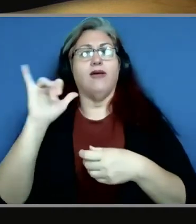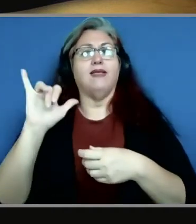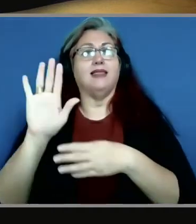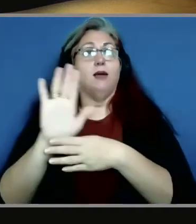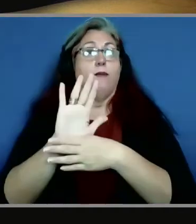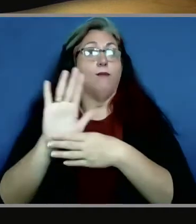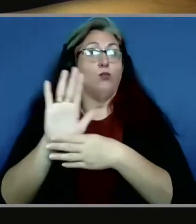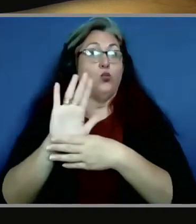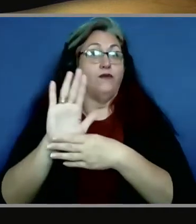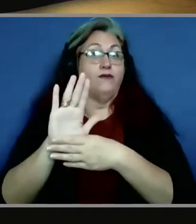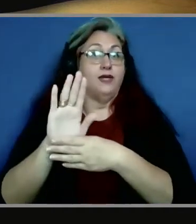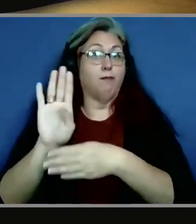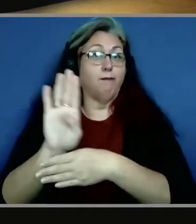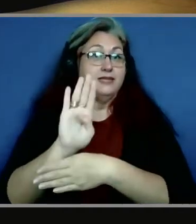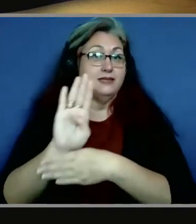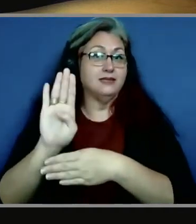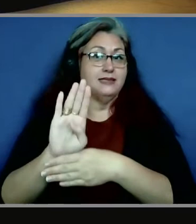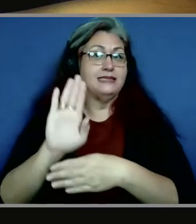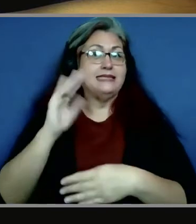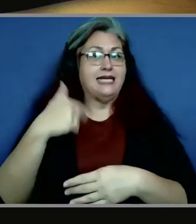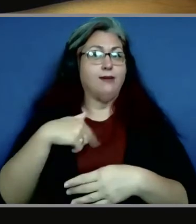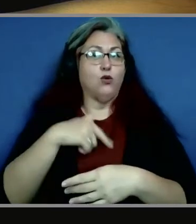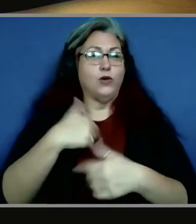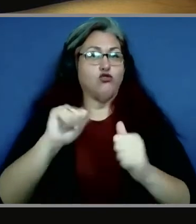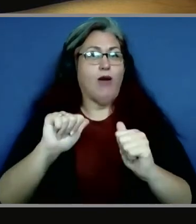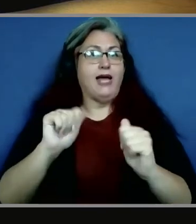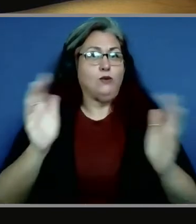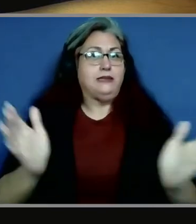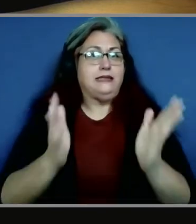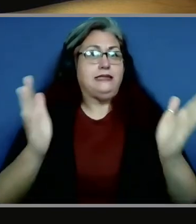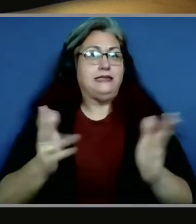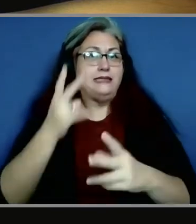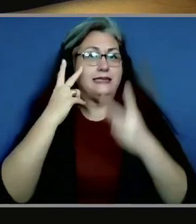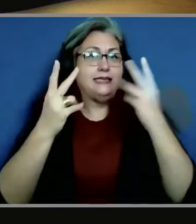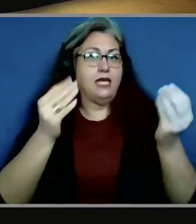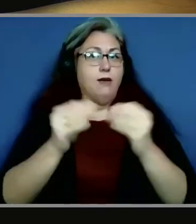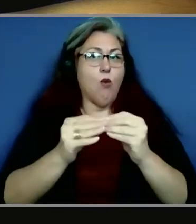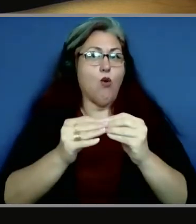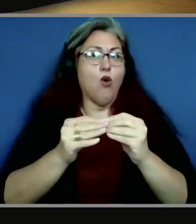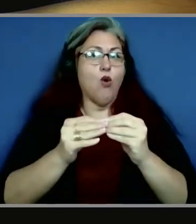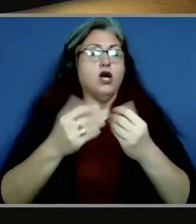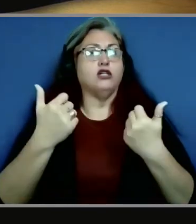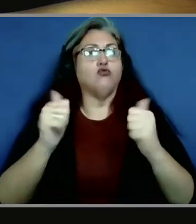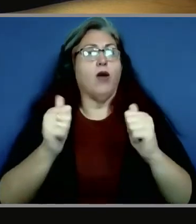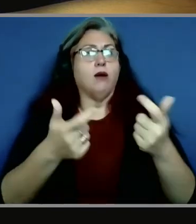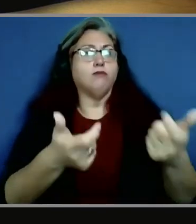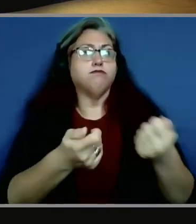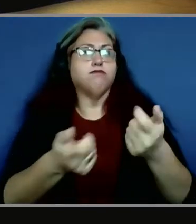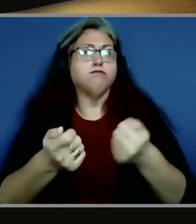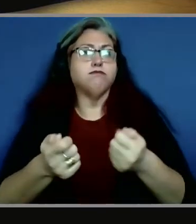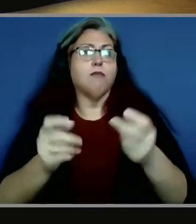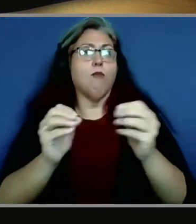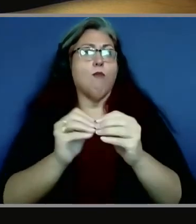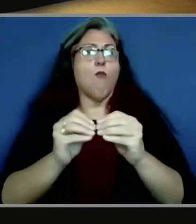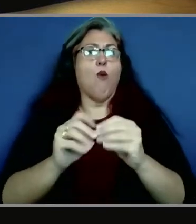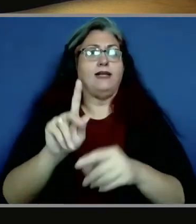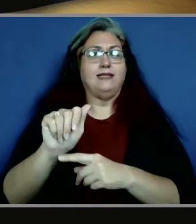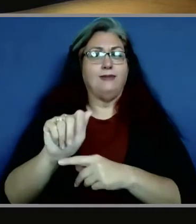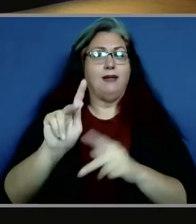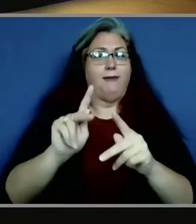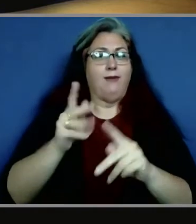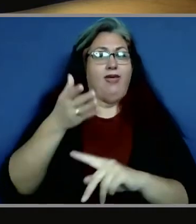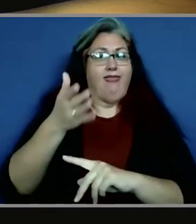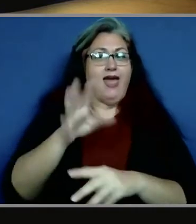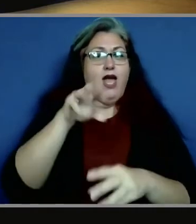industry, where we seem to be promoting on Maui nowadays, to get more people with disabilities highlighted